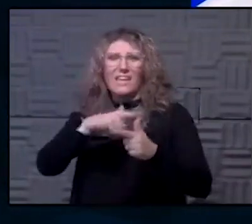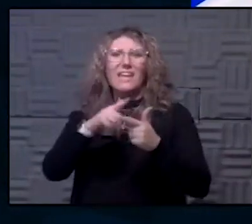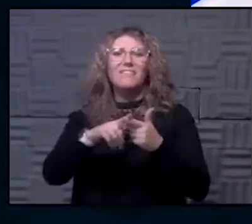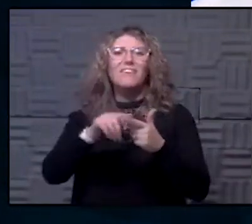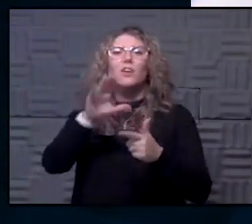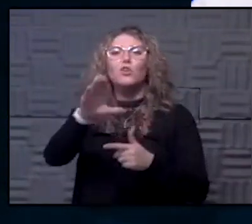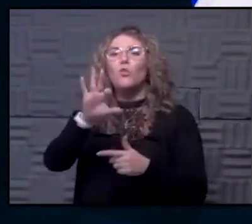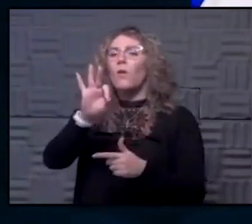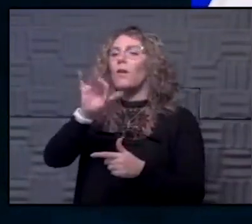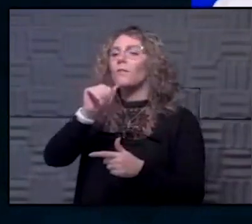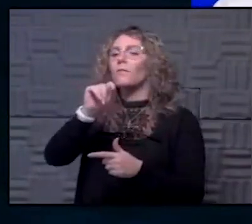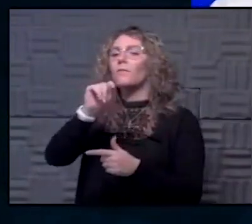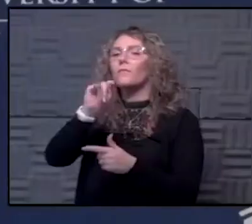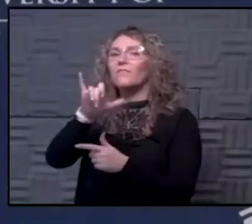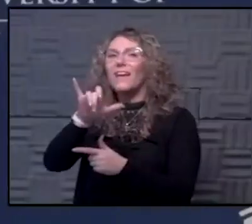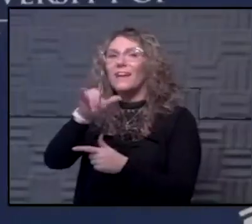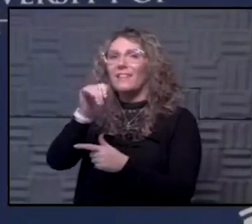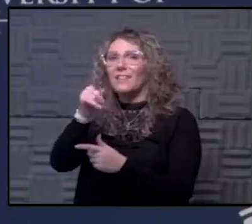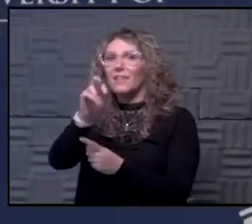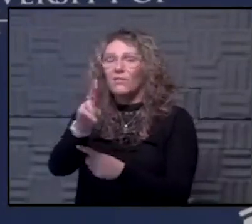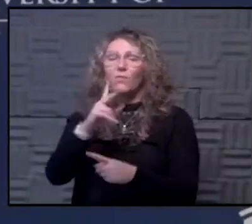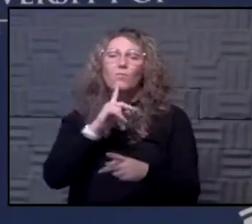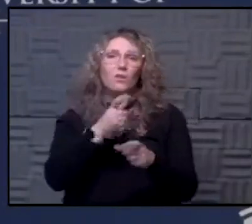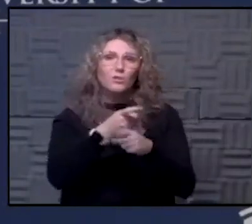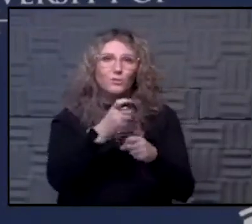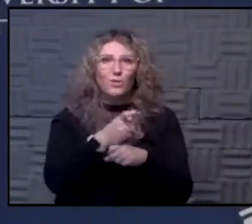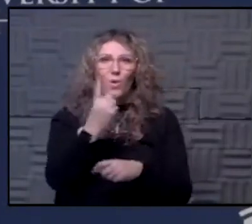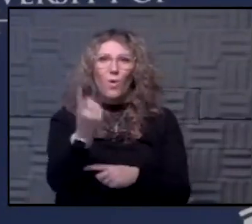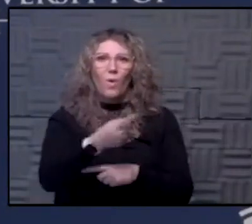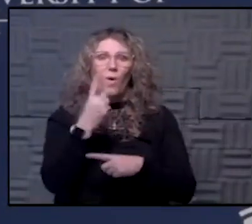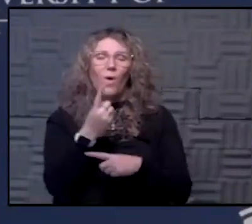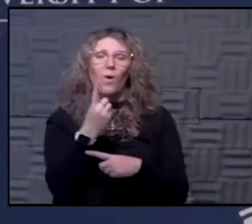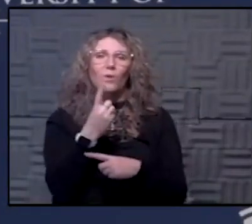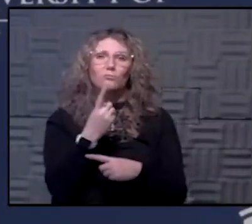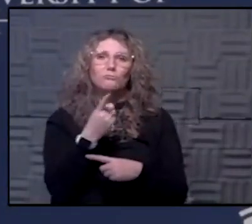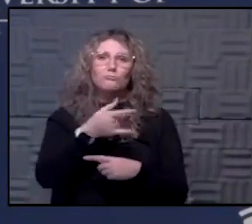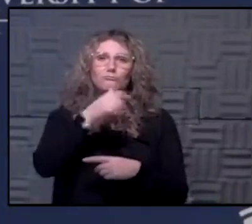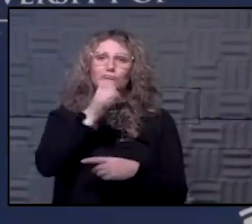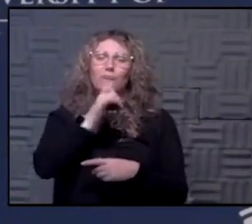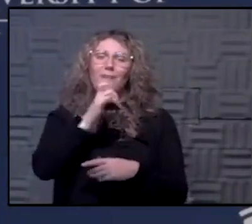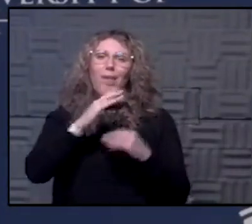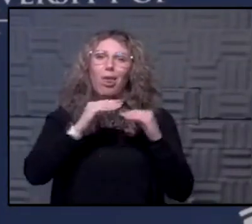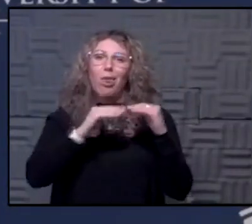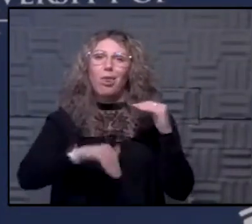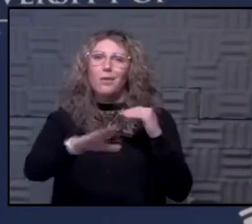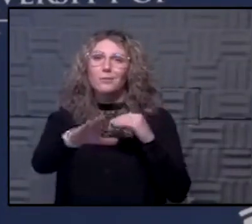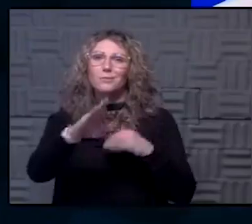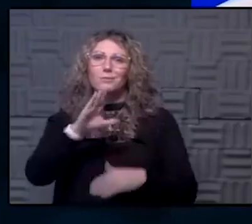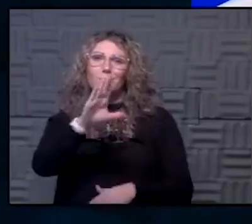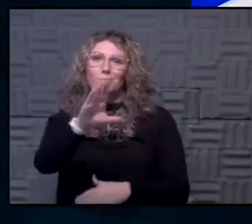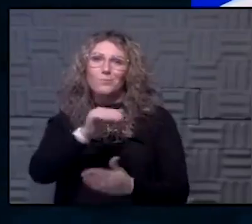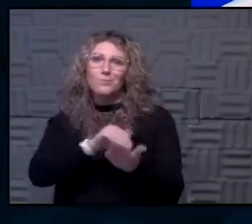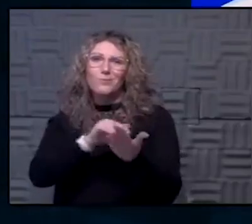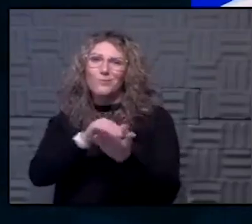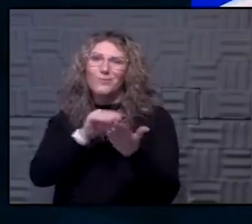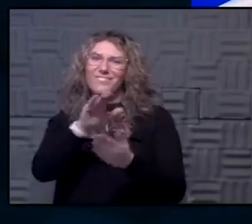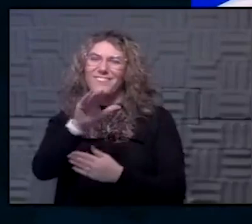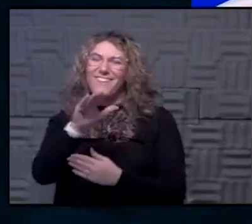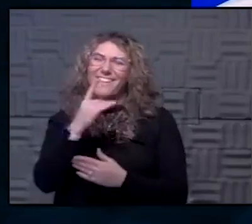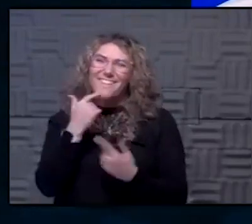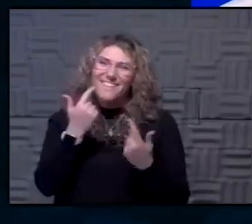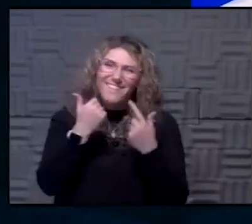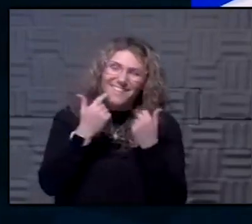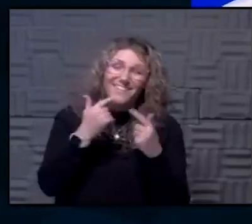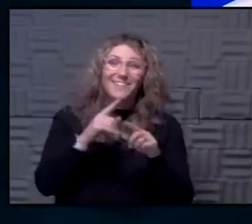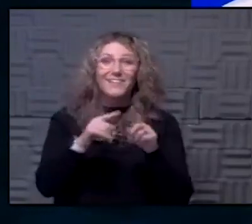liver as well. Absolutely. Well, the joke is you always should drink less than your hepatologist. So that's, but we won't go there